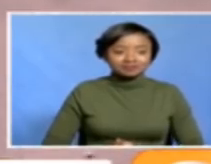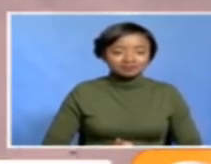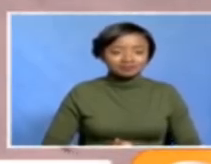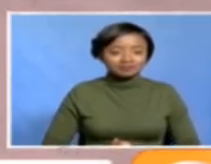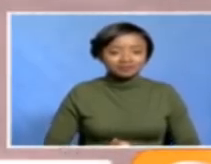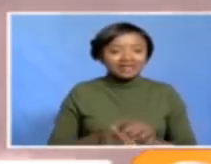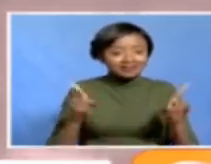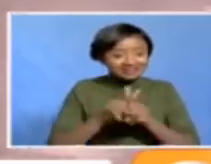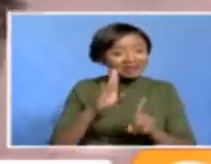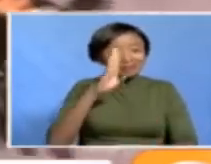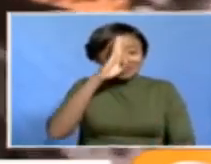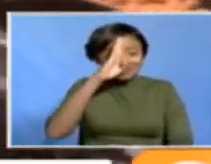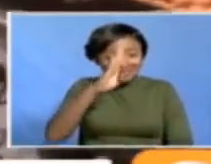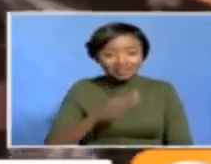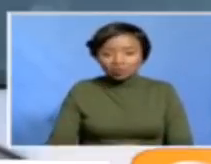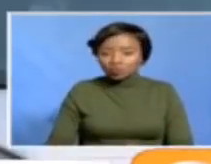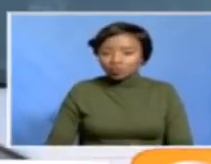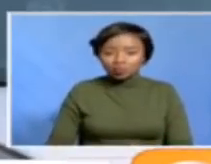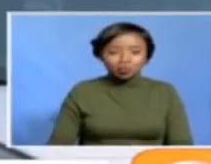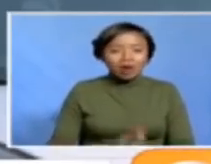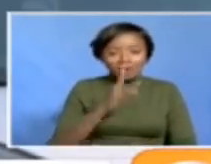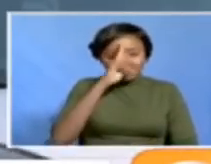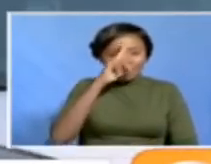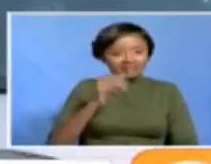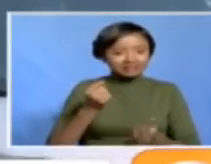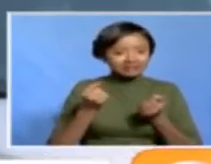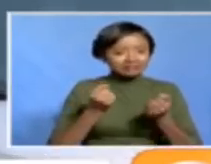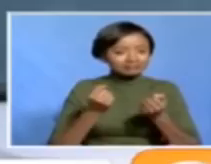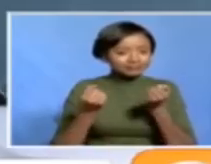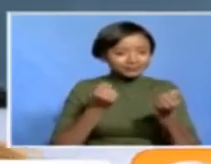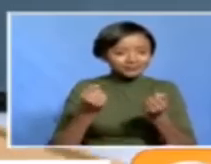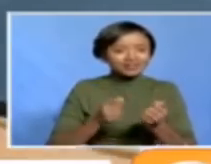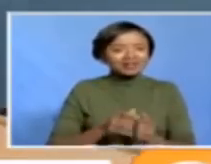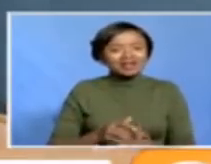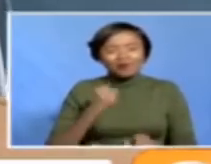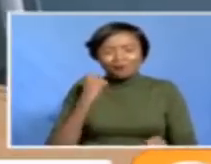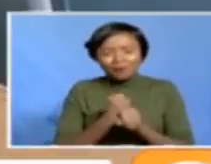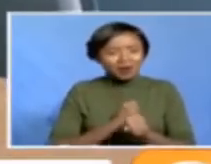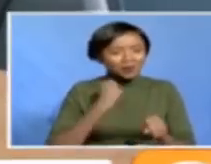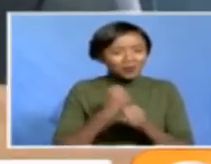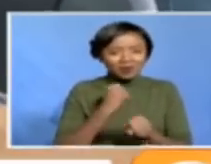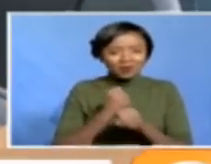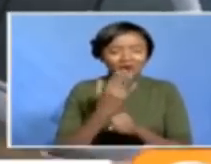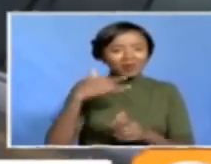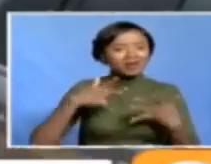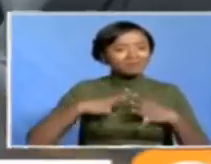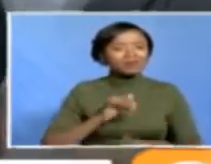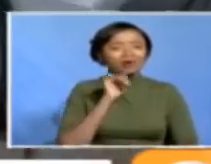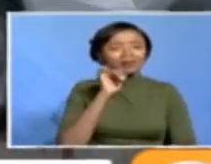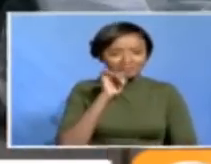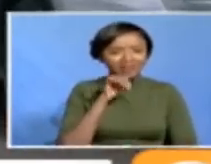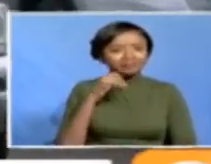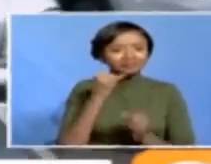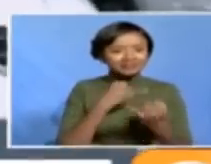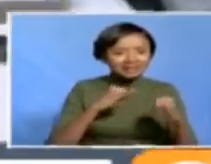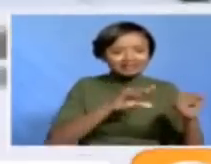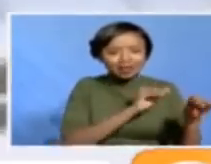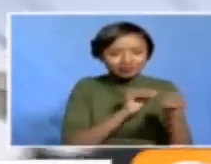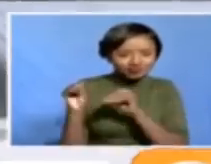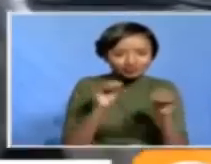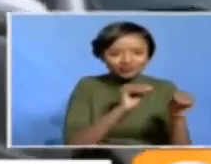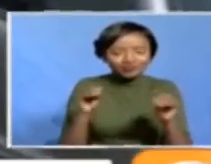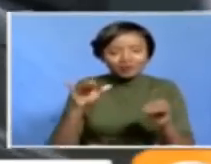Even on a Sunday, the traffic police are hard at work as millions of Lagosians navigate their way in and out of various places of